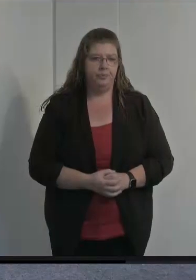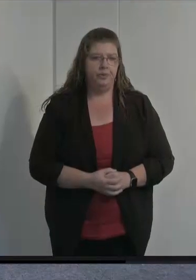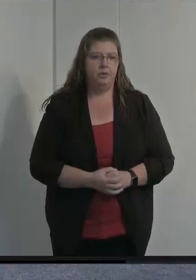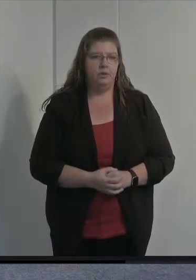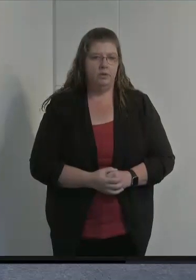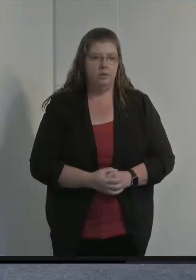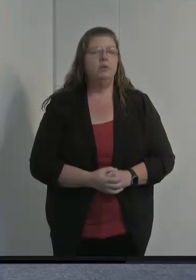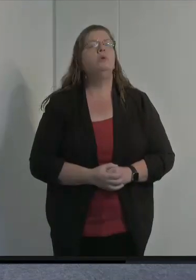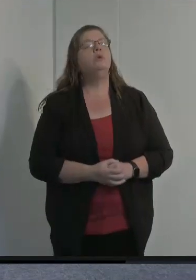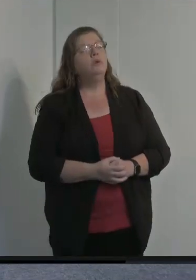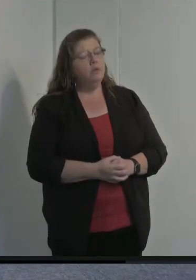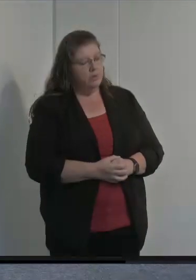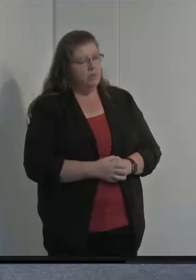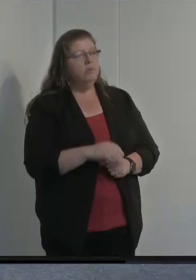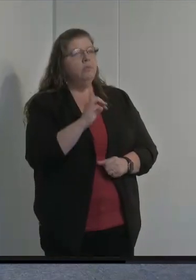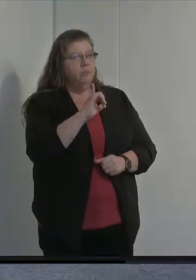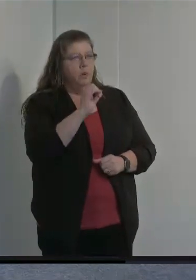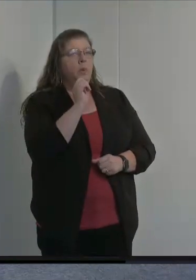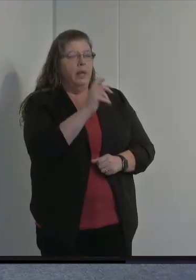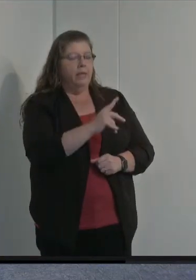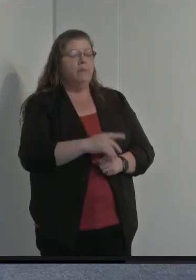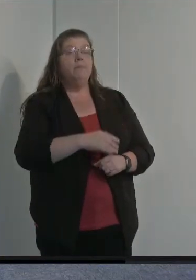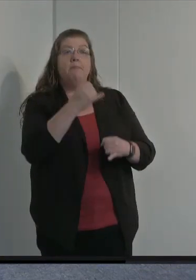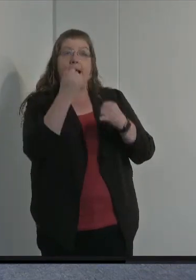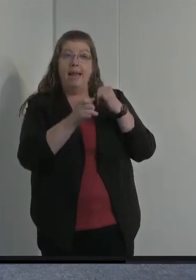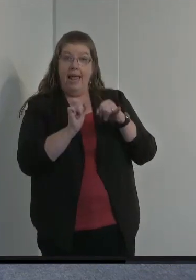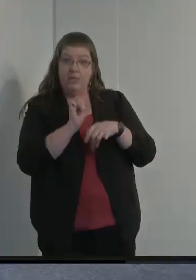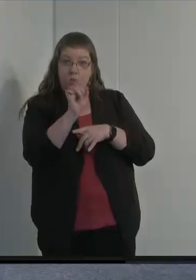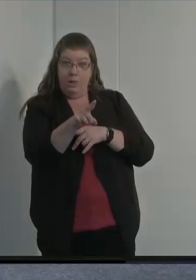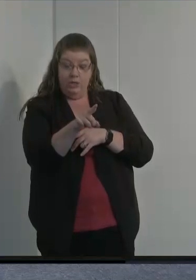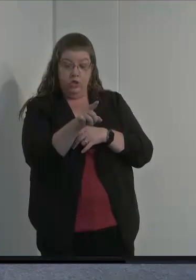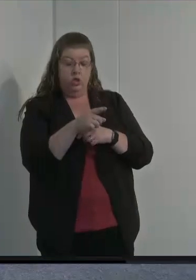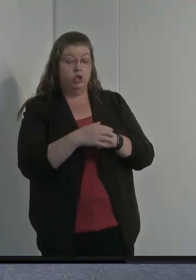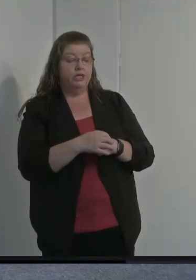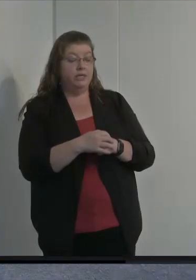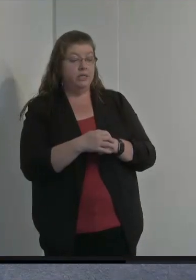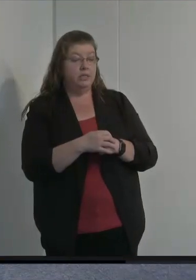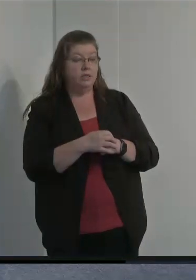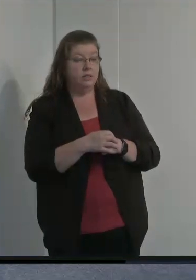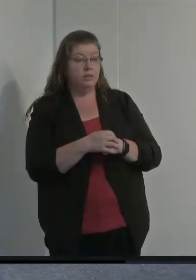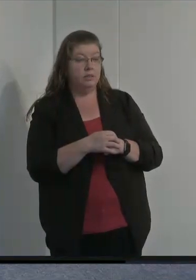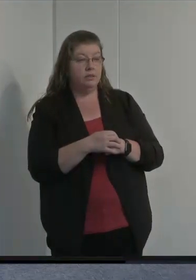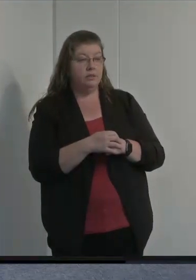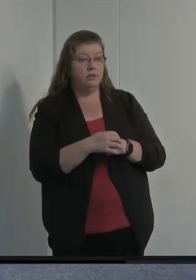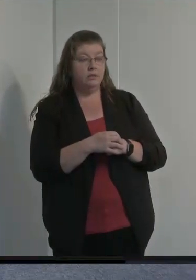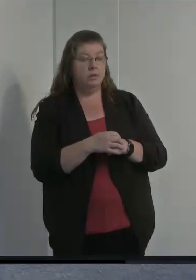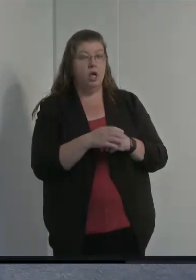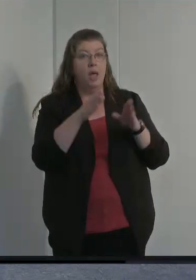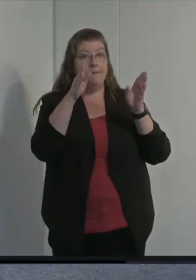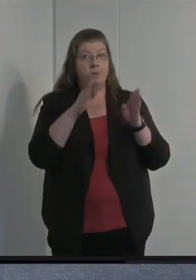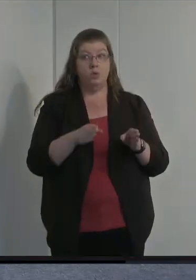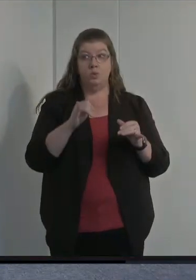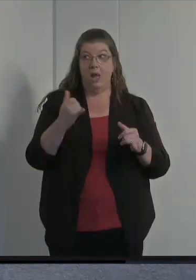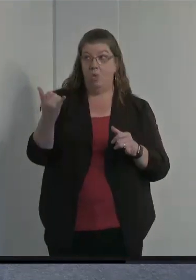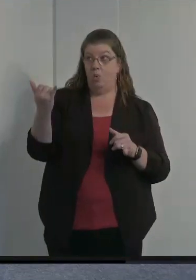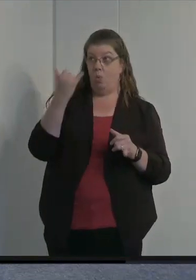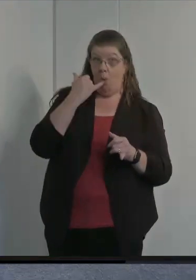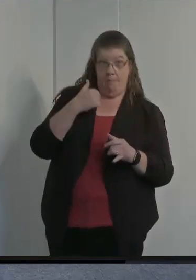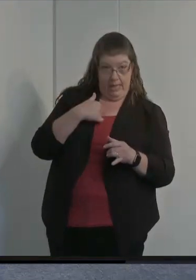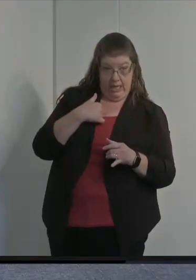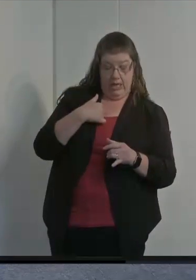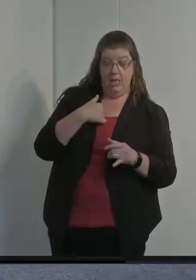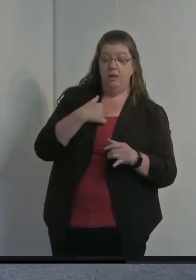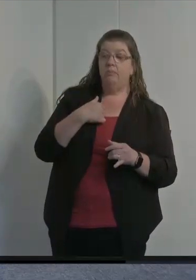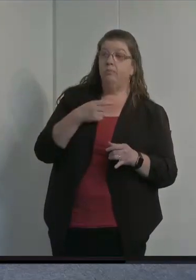Okay, and my last question is, I had someone today call me and say